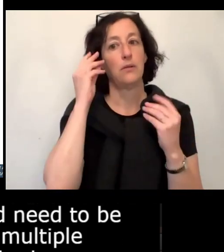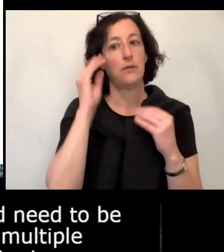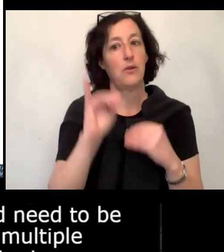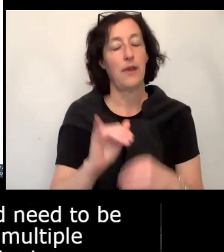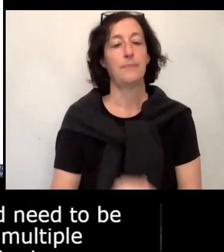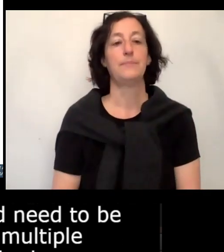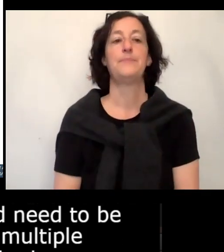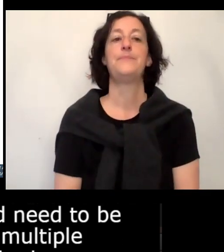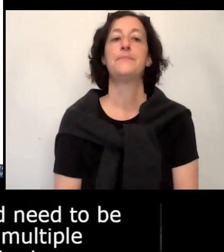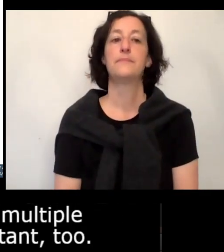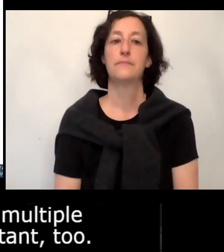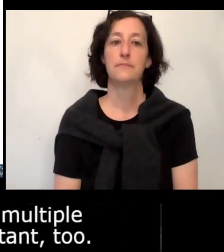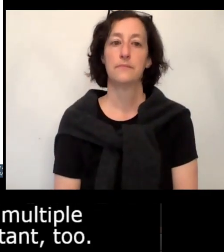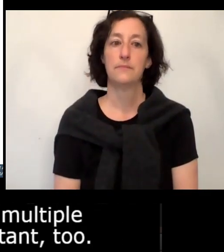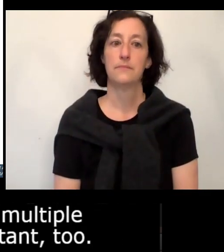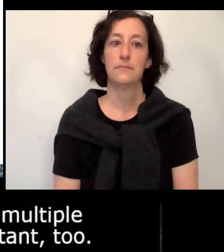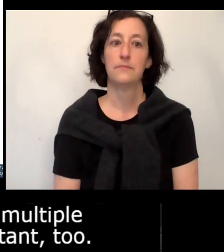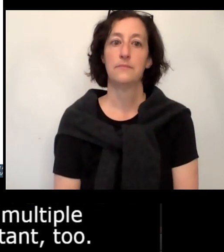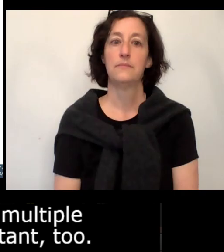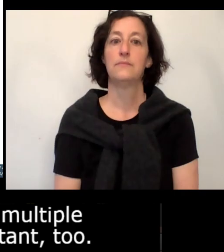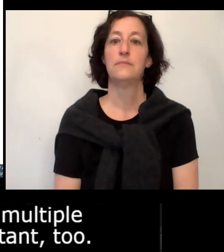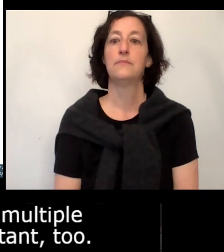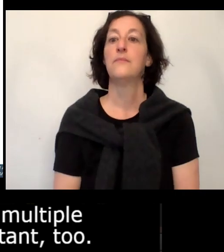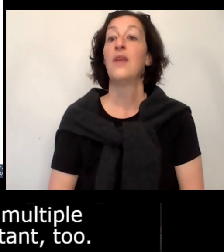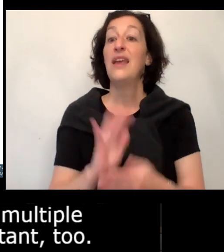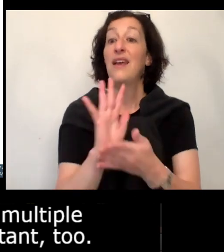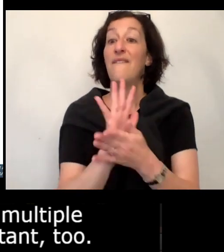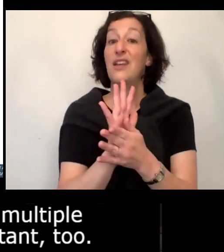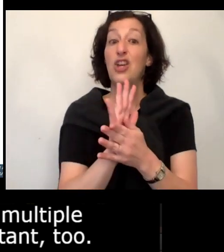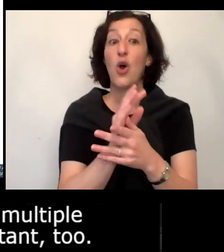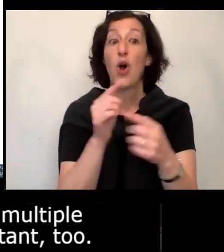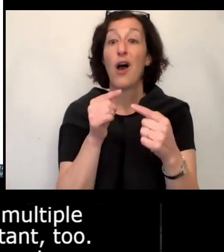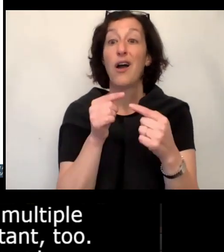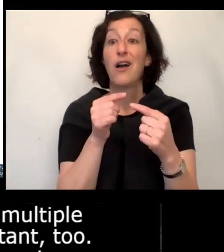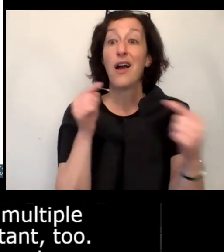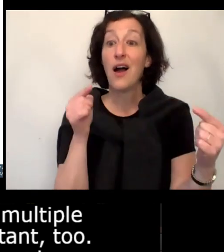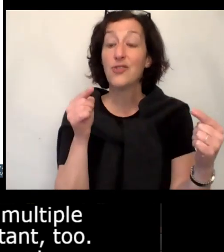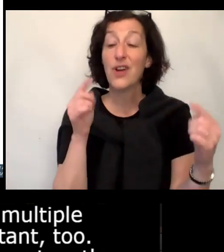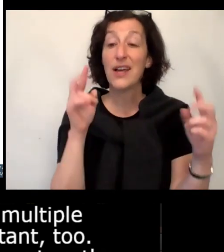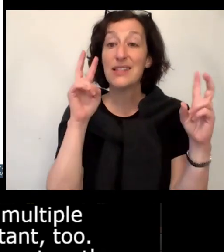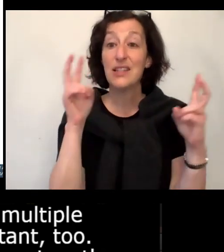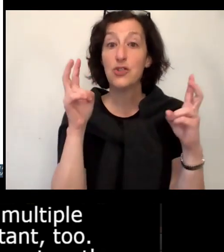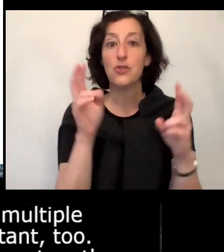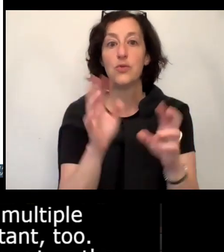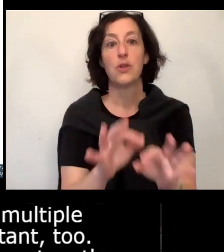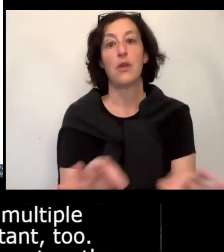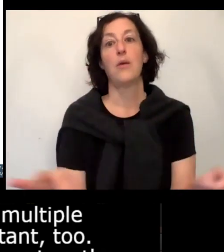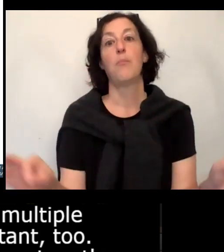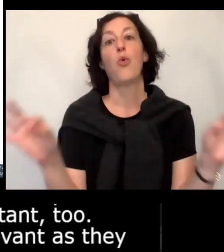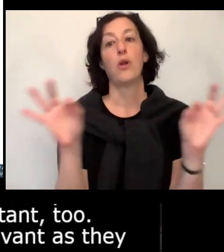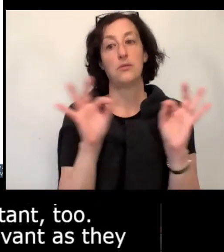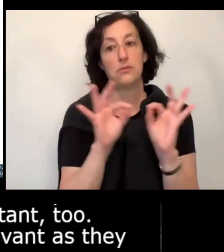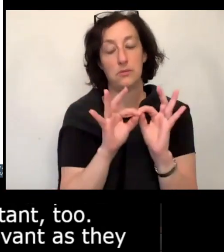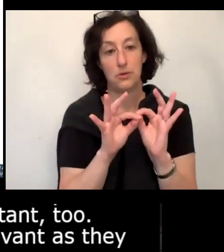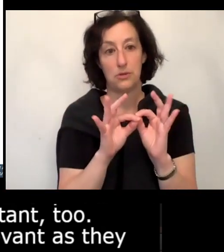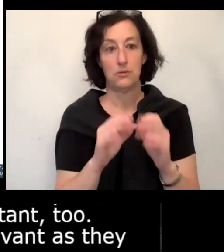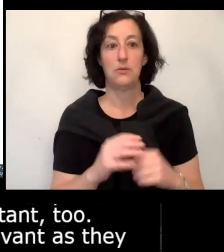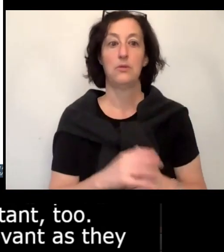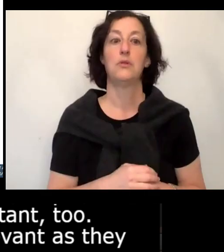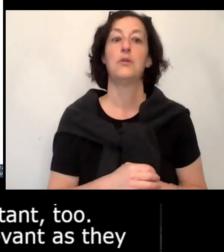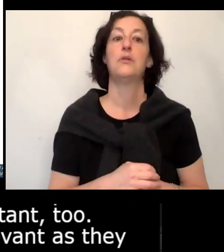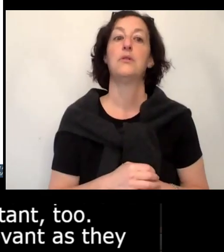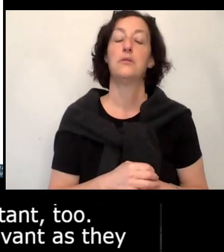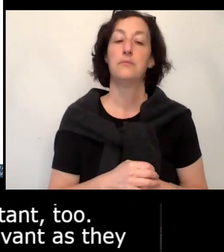Of course, in video, contrast issues are just as relevant as they are on websites or social media posting. So one should